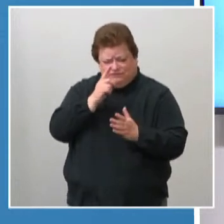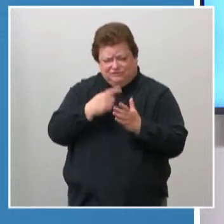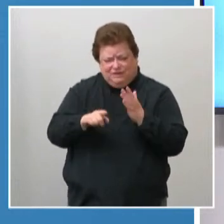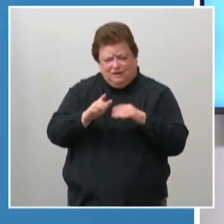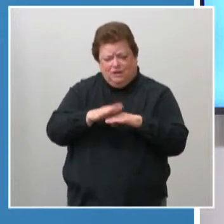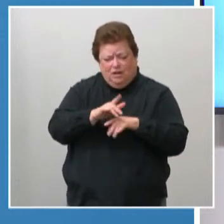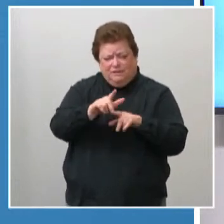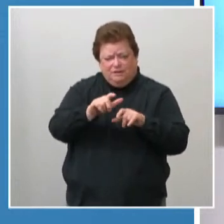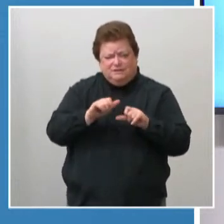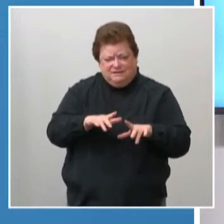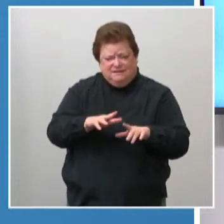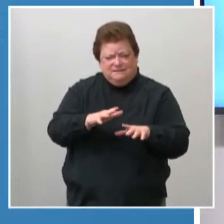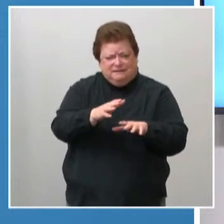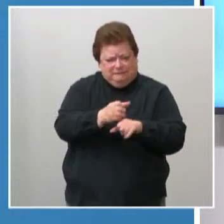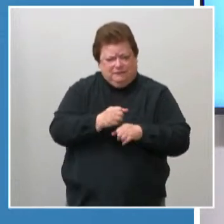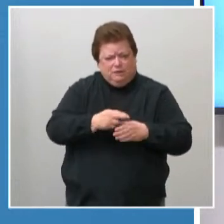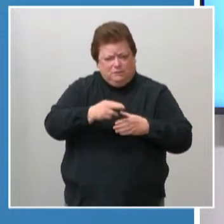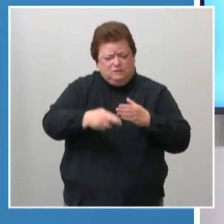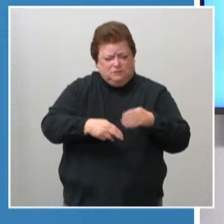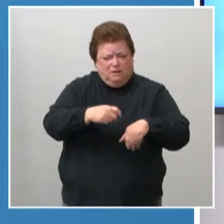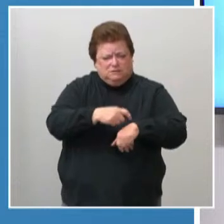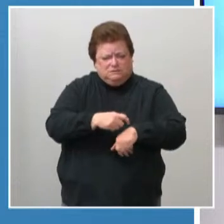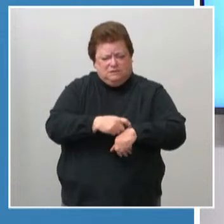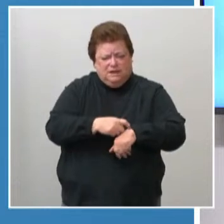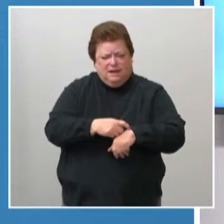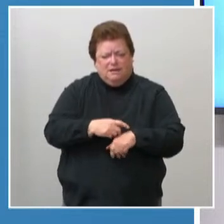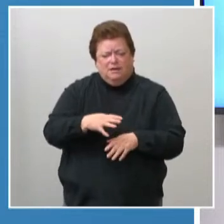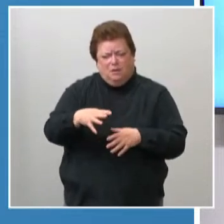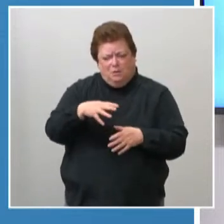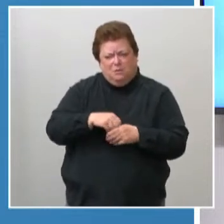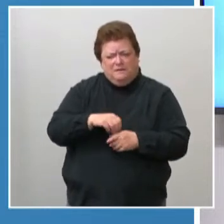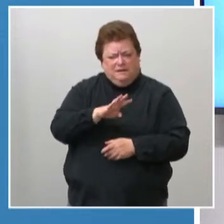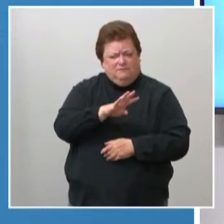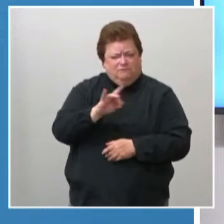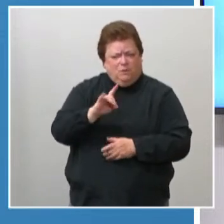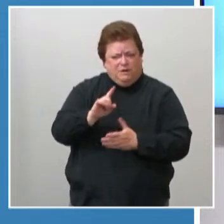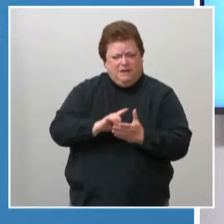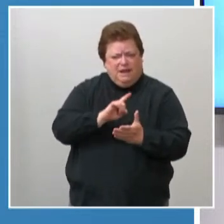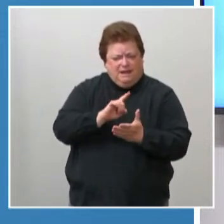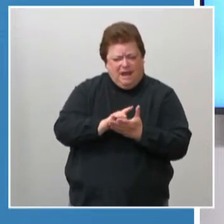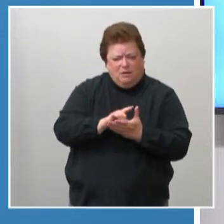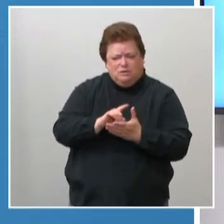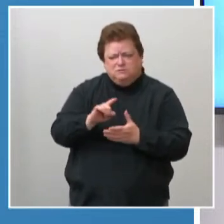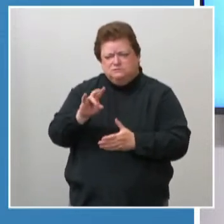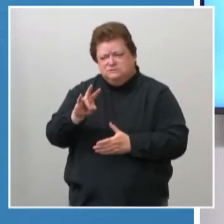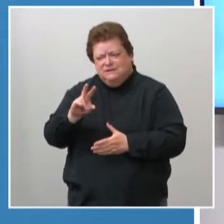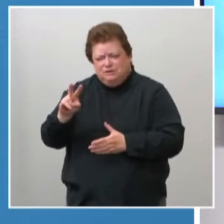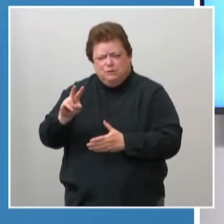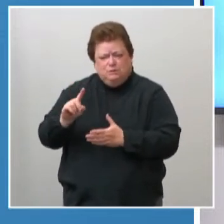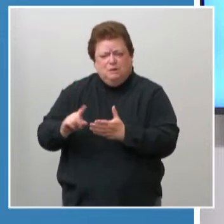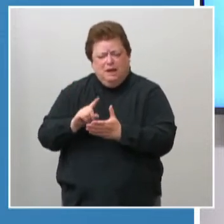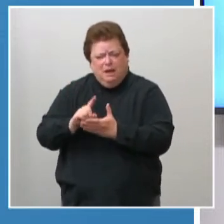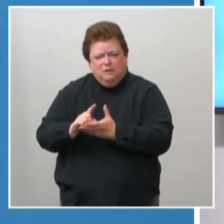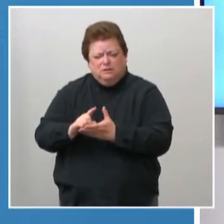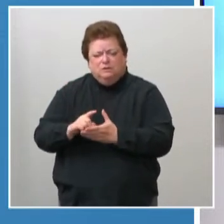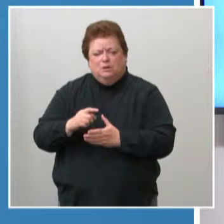turnaround time, and they're usually been within 48 hours to 72. Of course, we'd like them to be